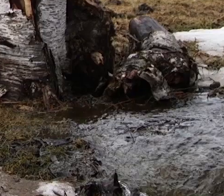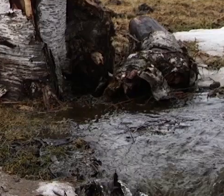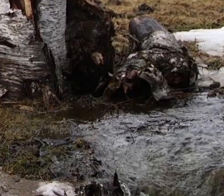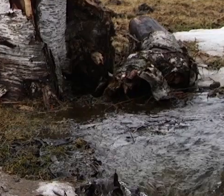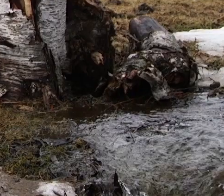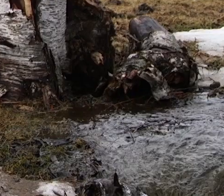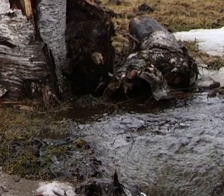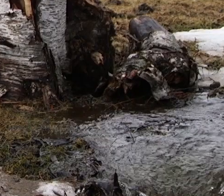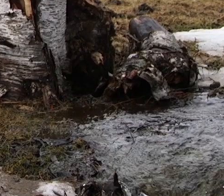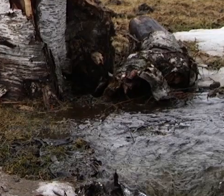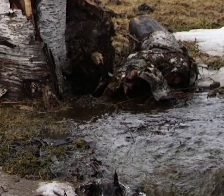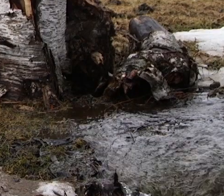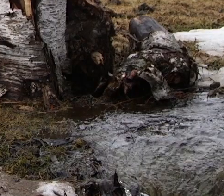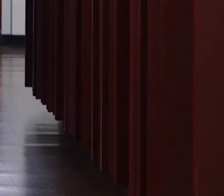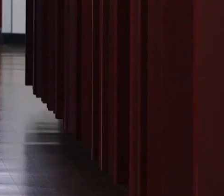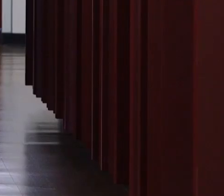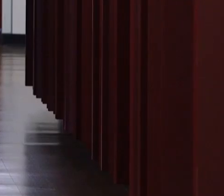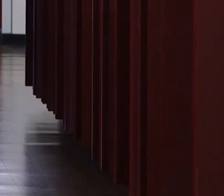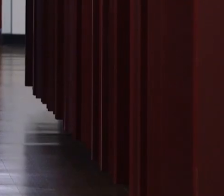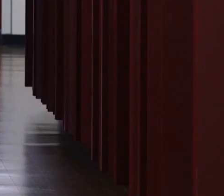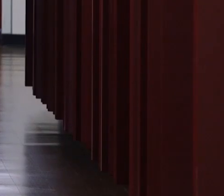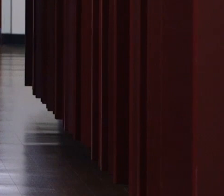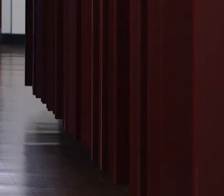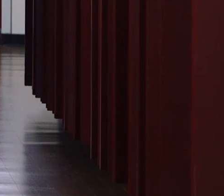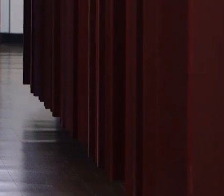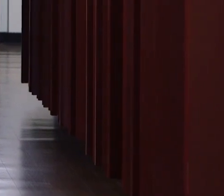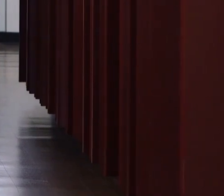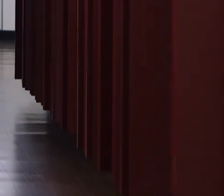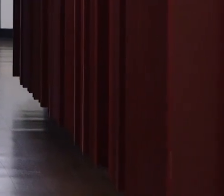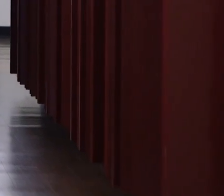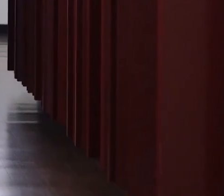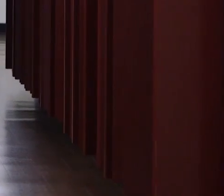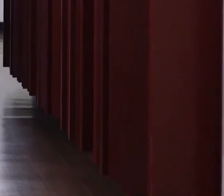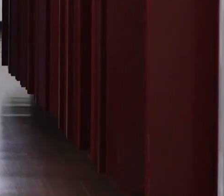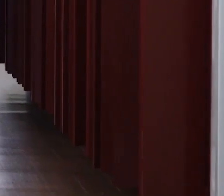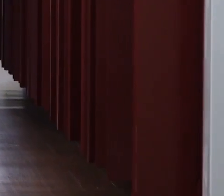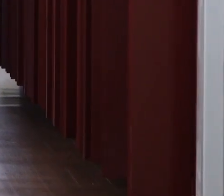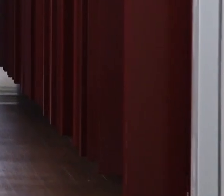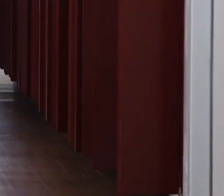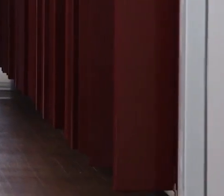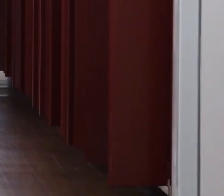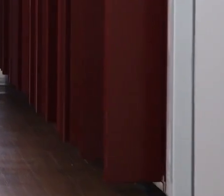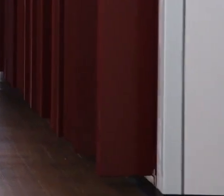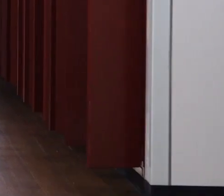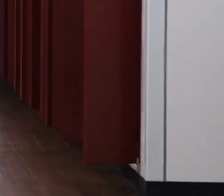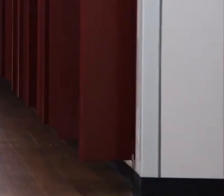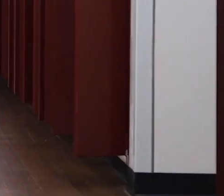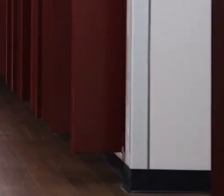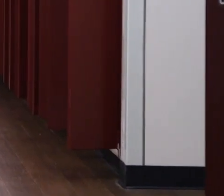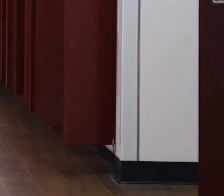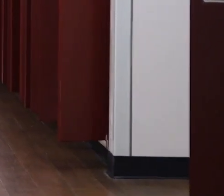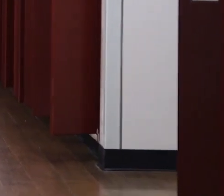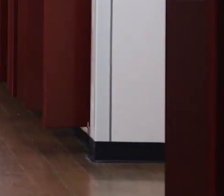An earthquake destroyed our middle school. We had to manage more than double the students we had before, make room for